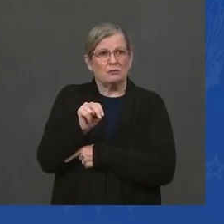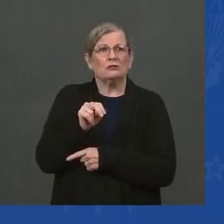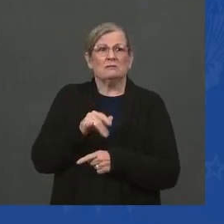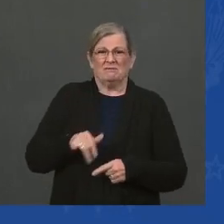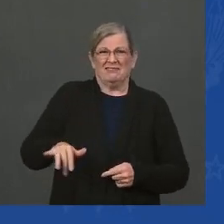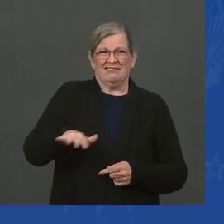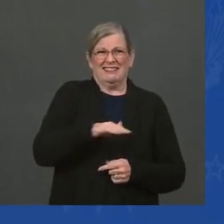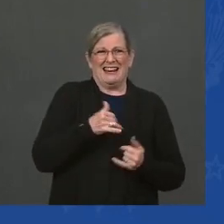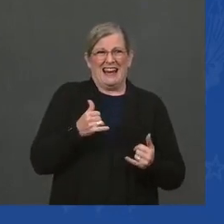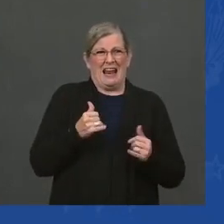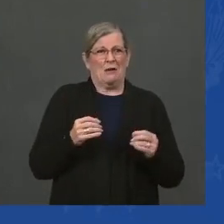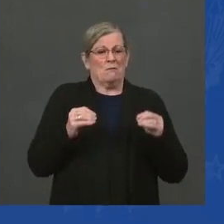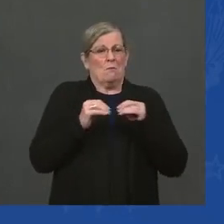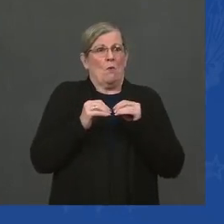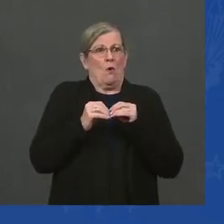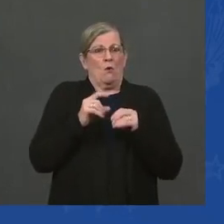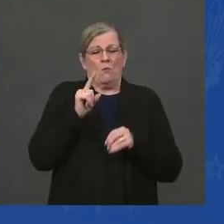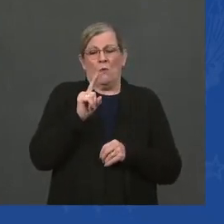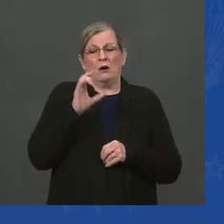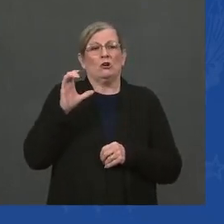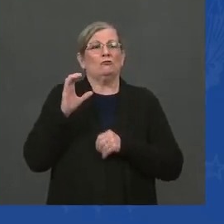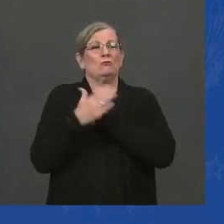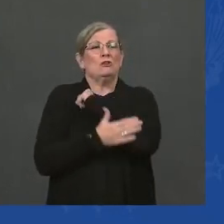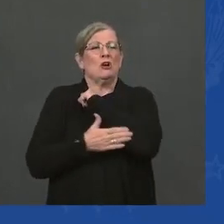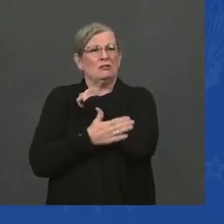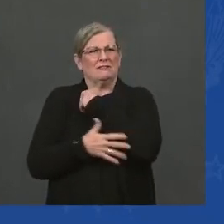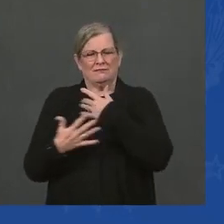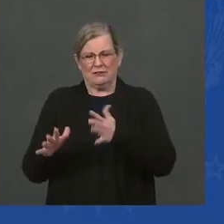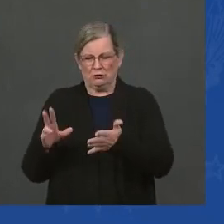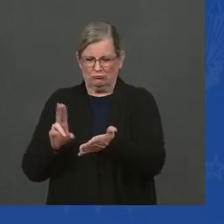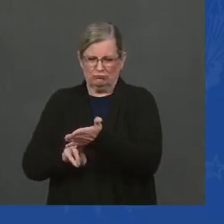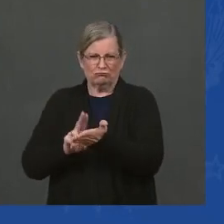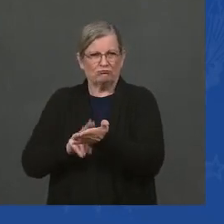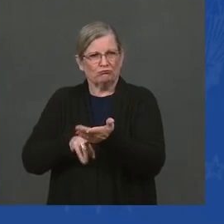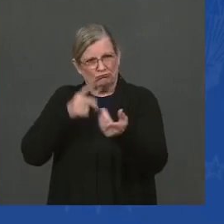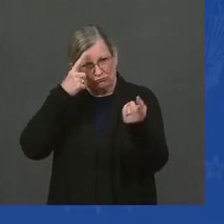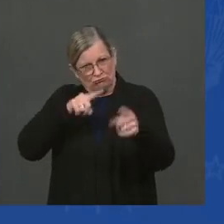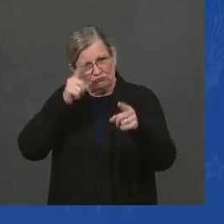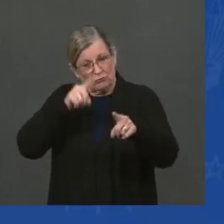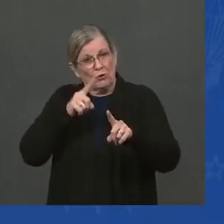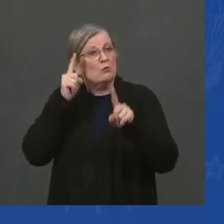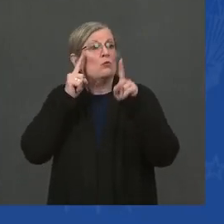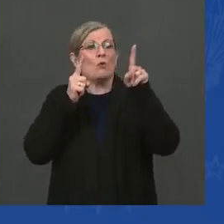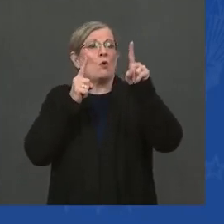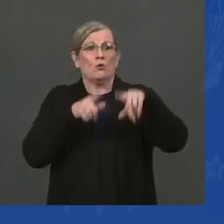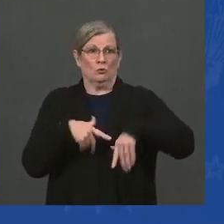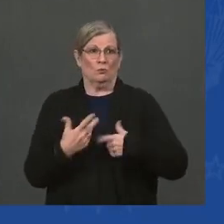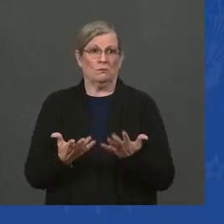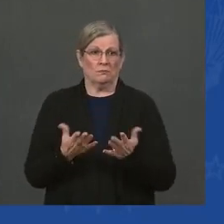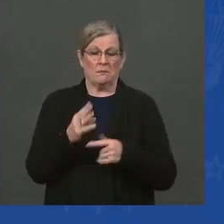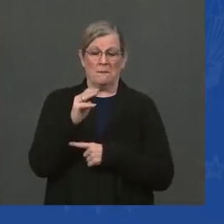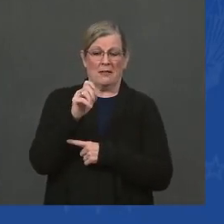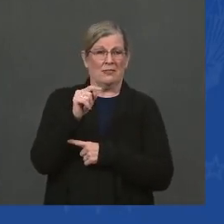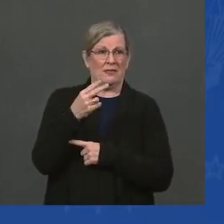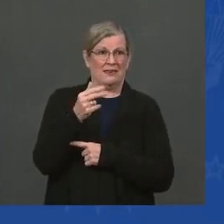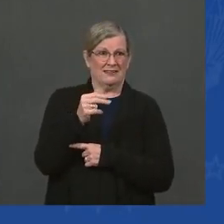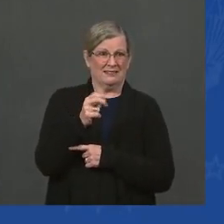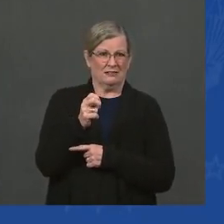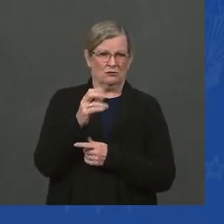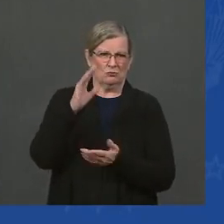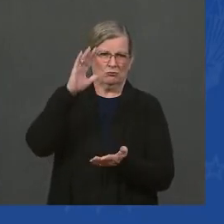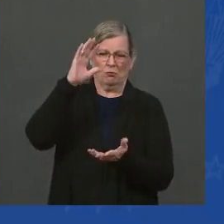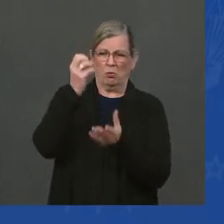world's methane emissions, 70% of the world's global GDP. We made commitments to promote climate-smart agriculture,